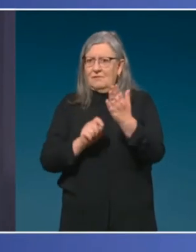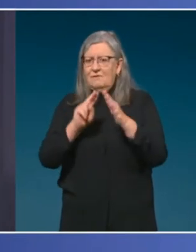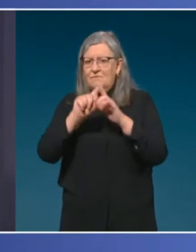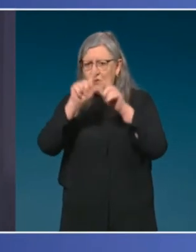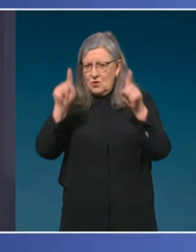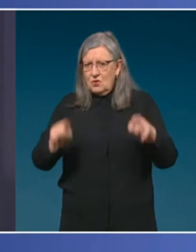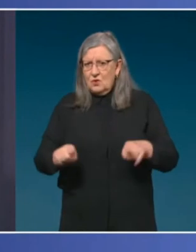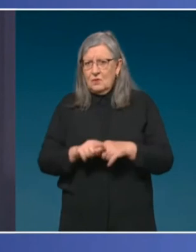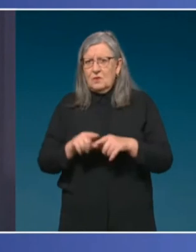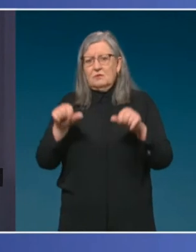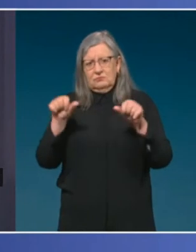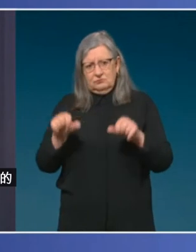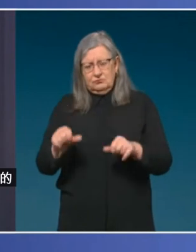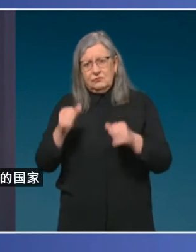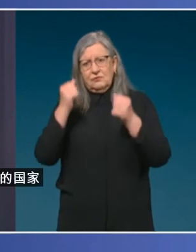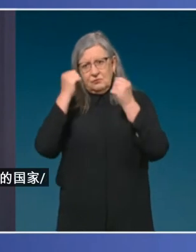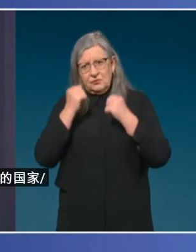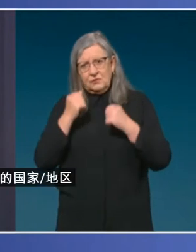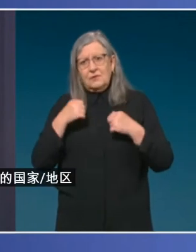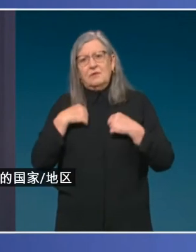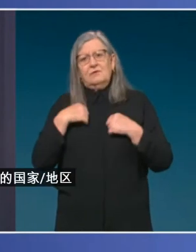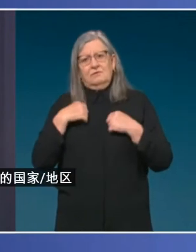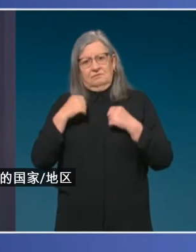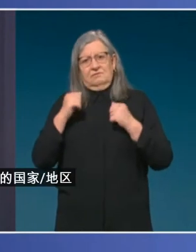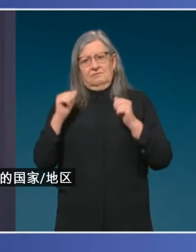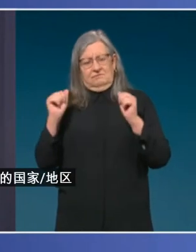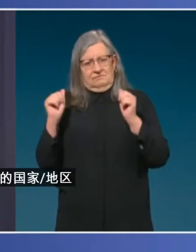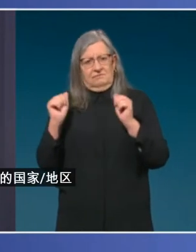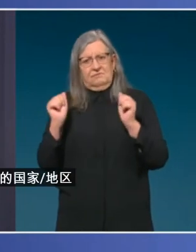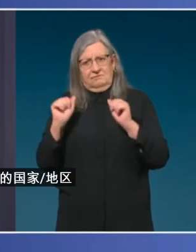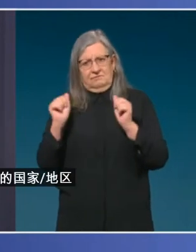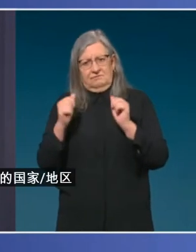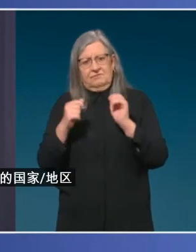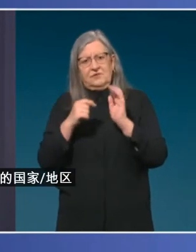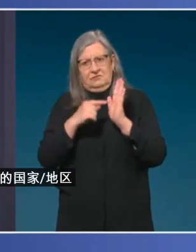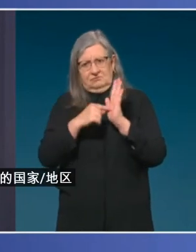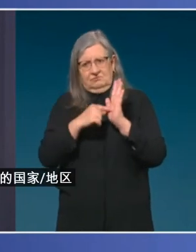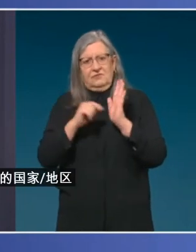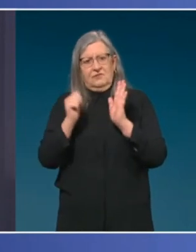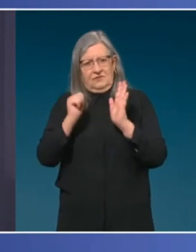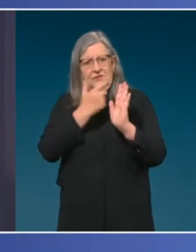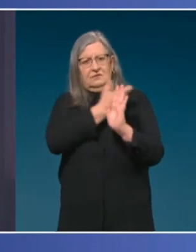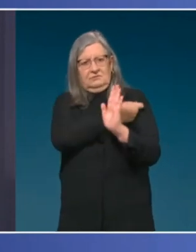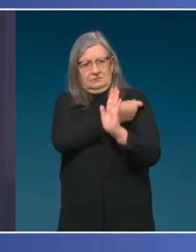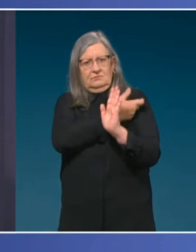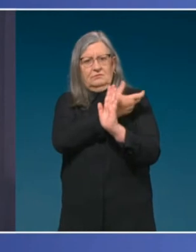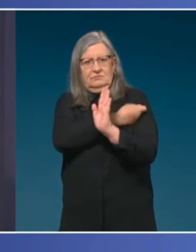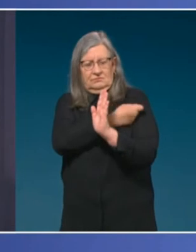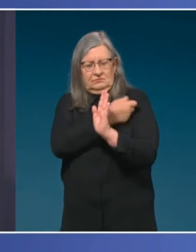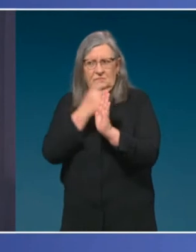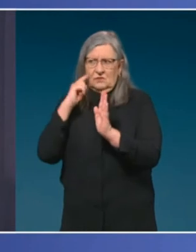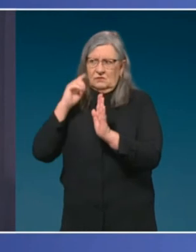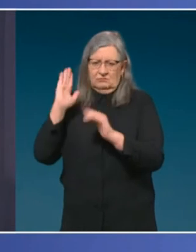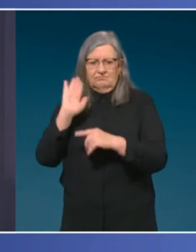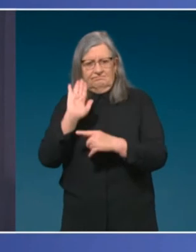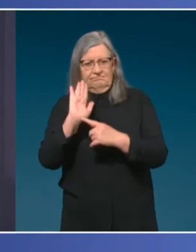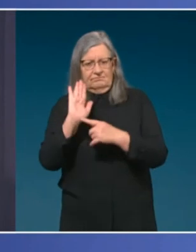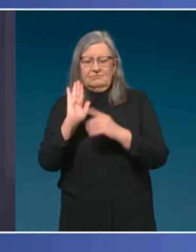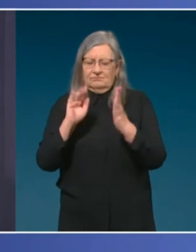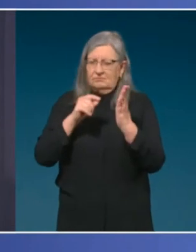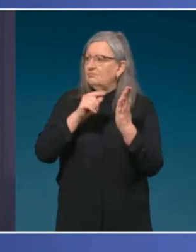vaccination status is and the countries through which they have travelled to come to Australia. A number of those requirements have